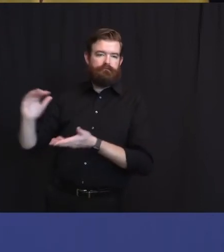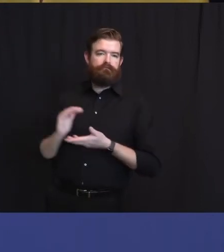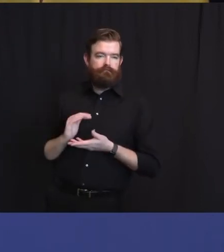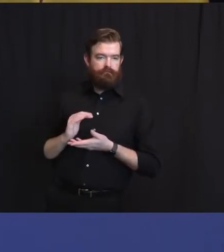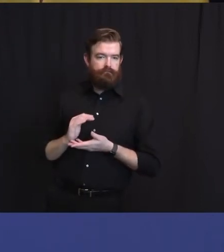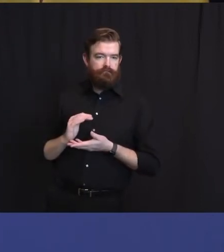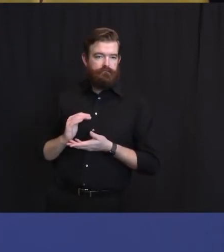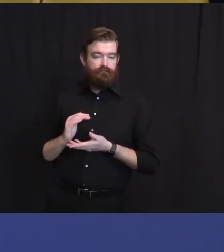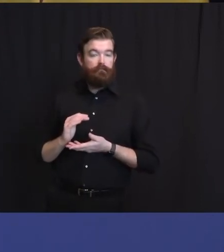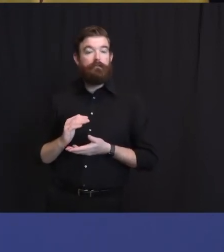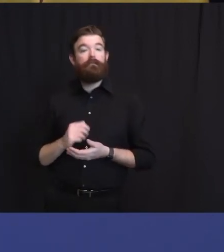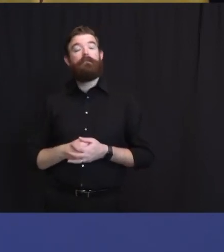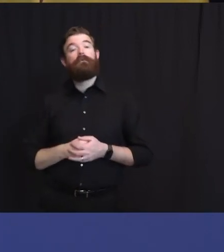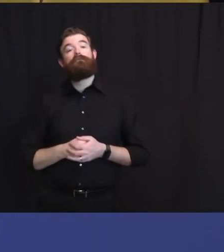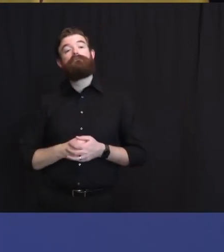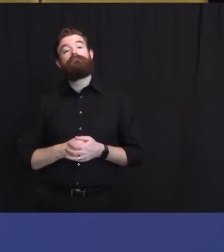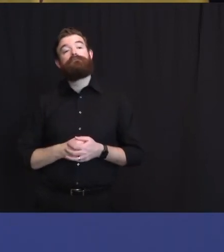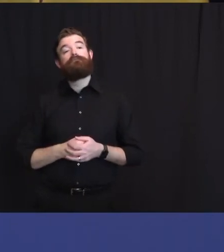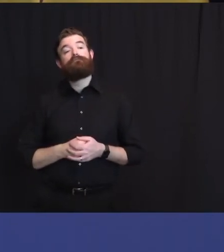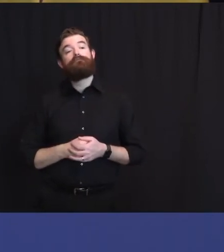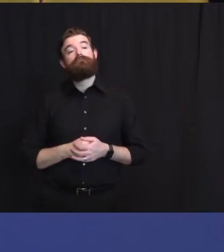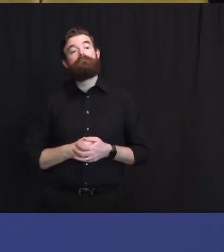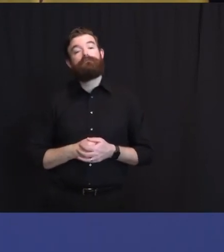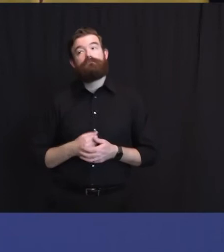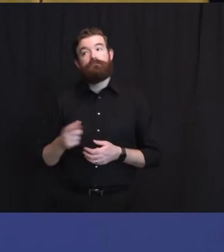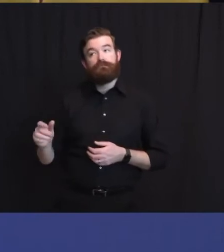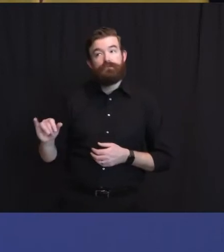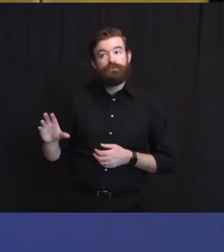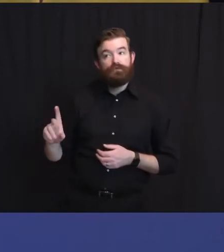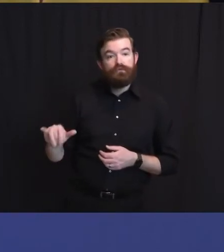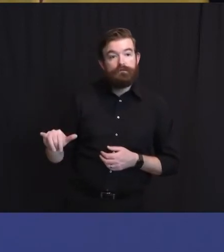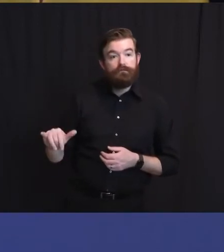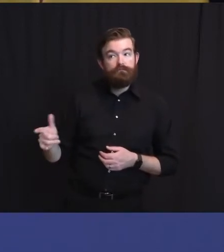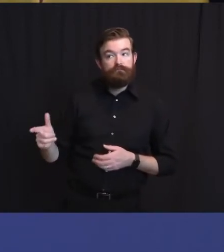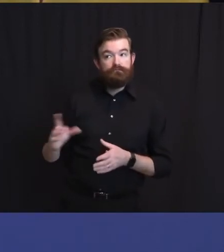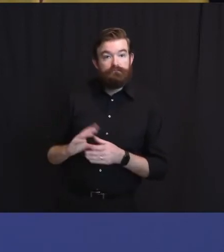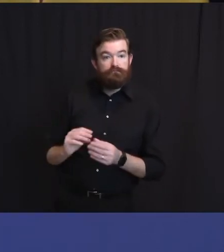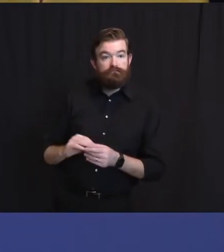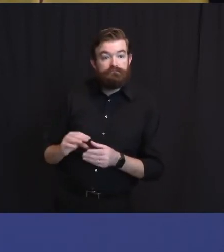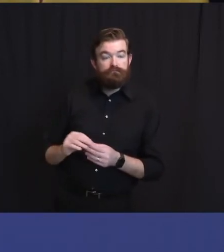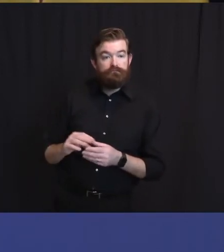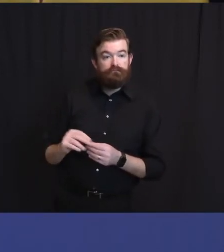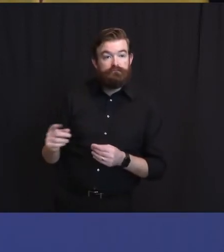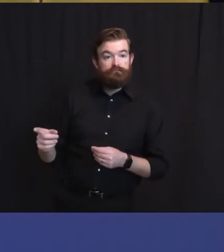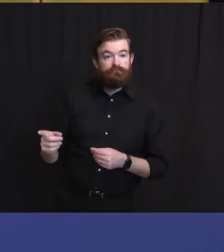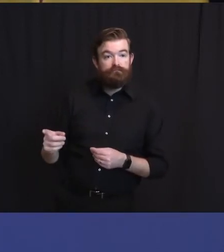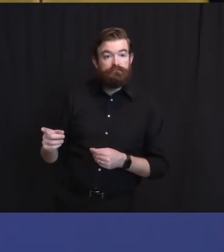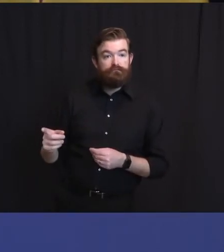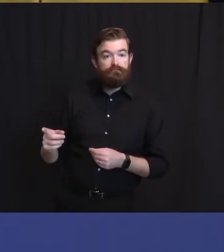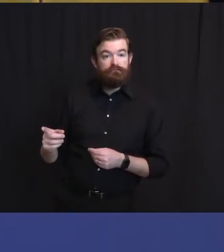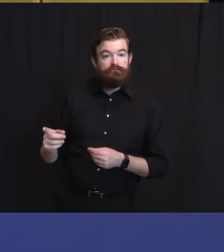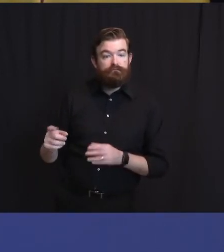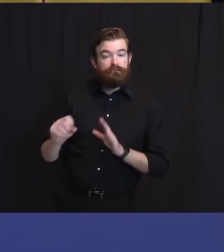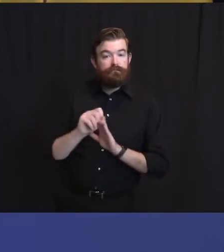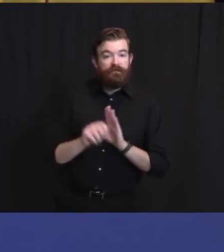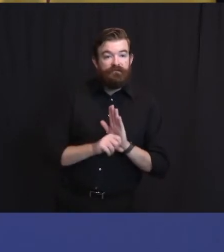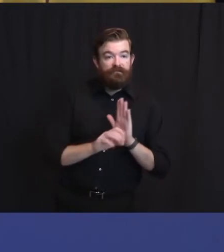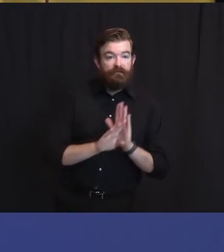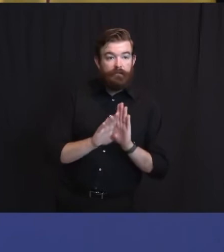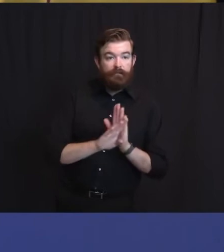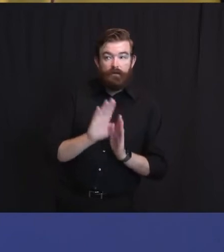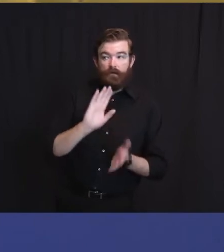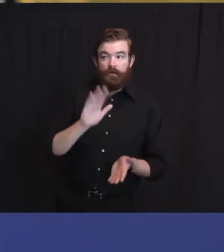see. Any more comments, Judy, on the state homes as well as the intellectually and developmentally disabled? I think you did all